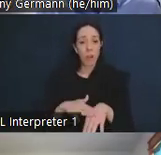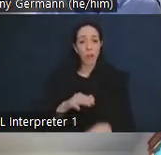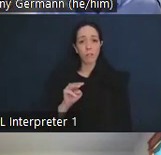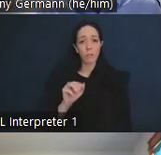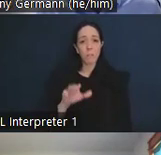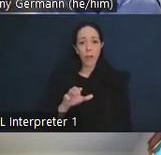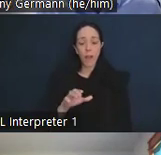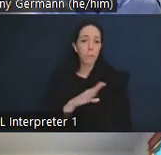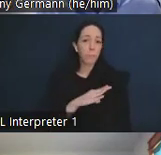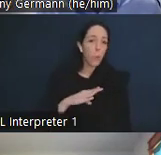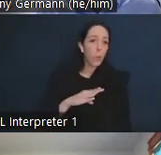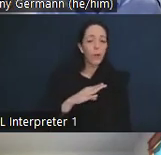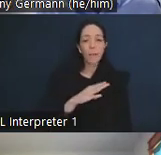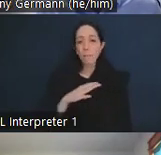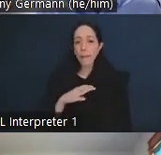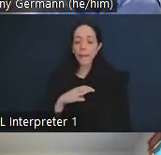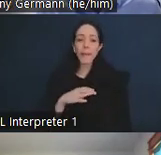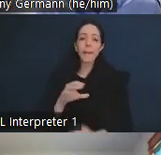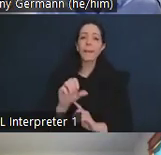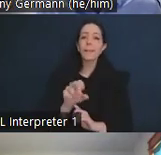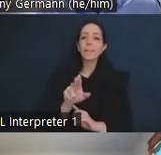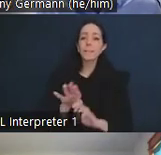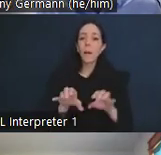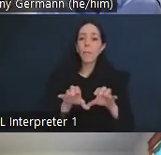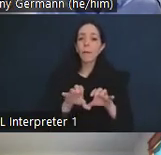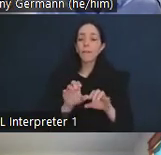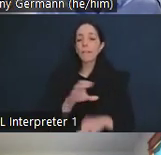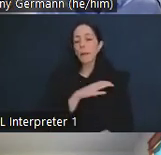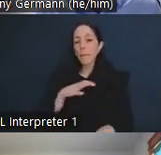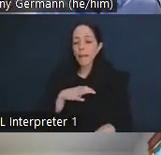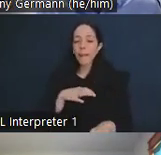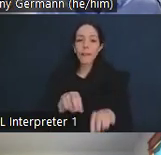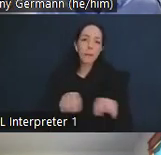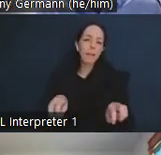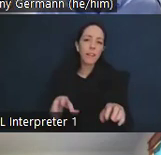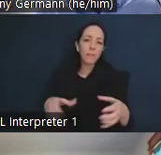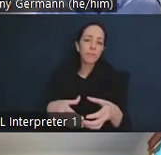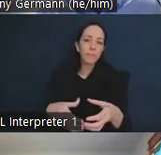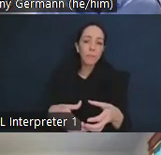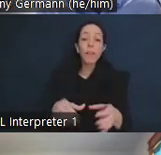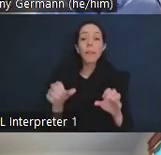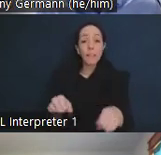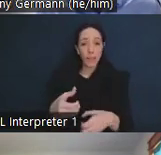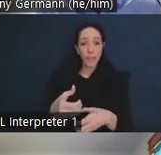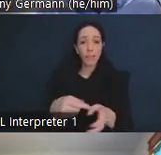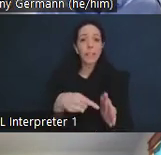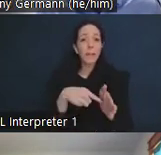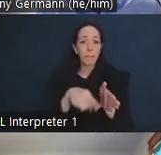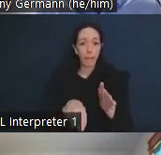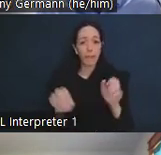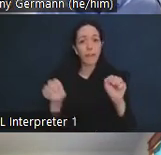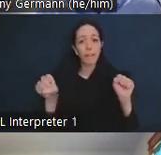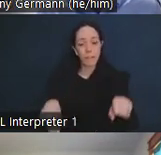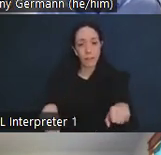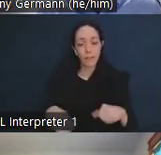subcommittee, can receive that compensation. And I will just say, I think anybody who's